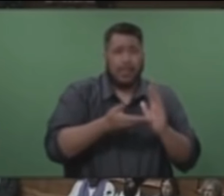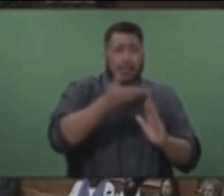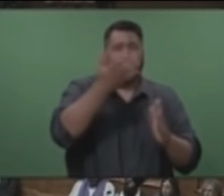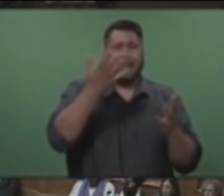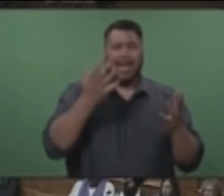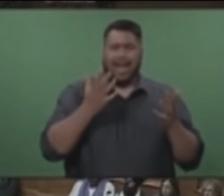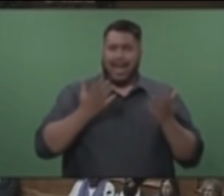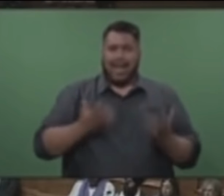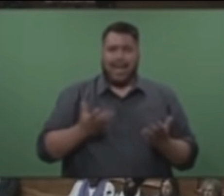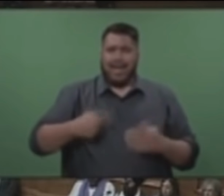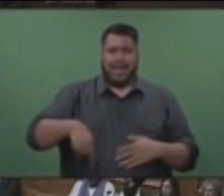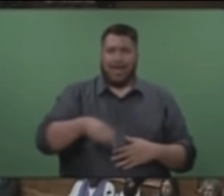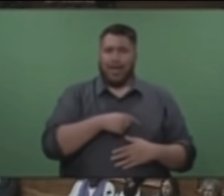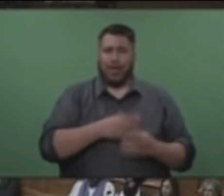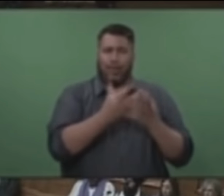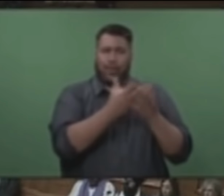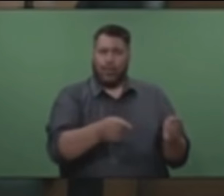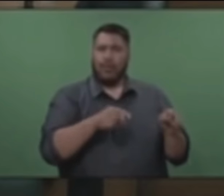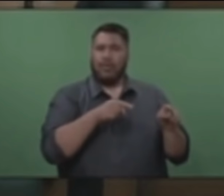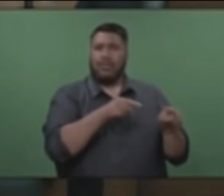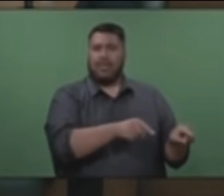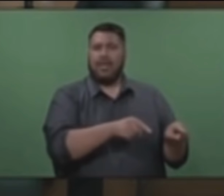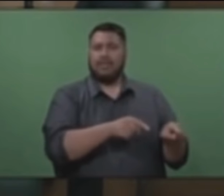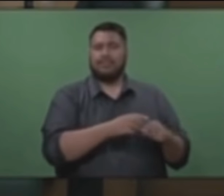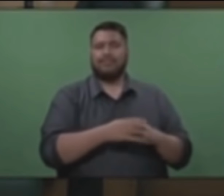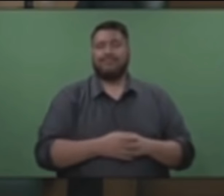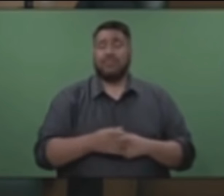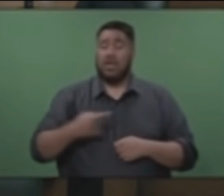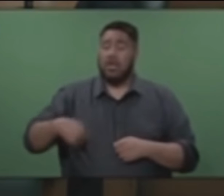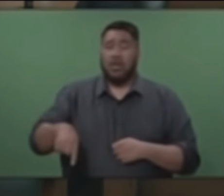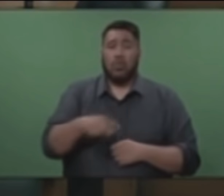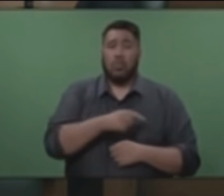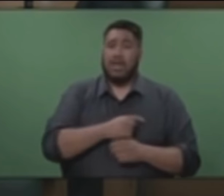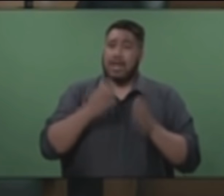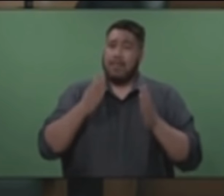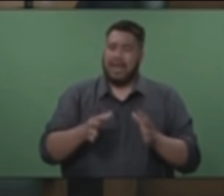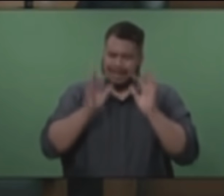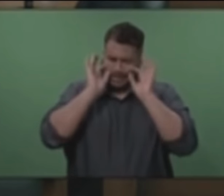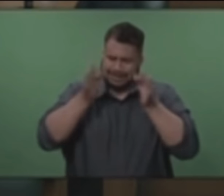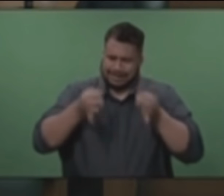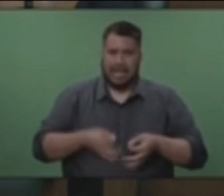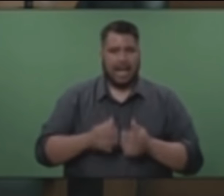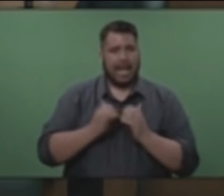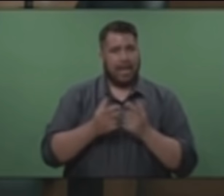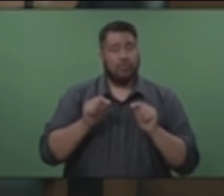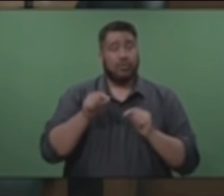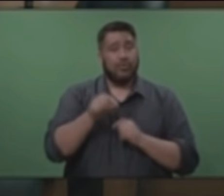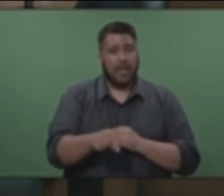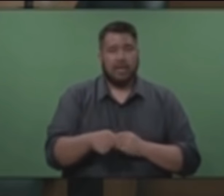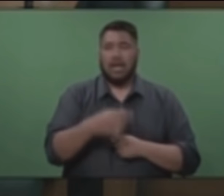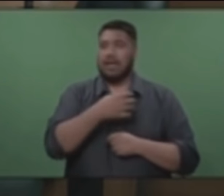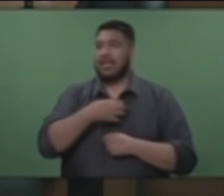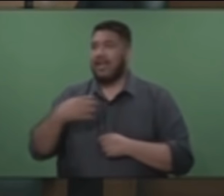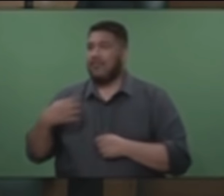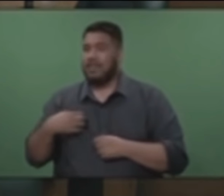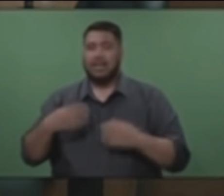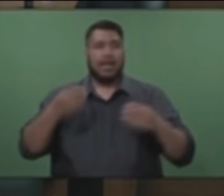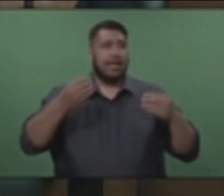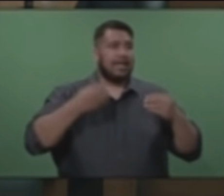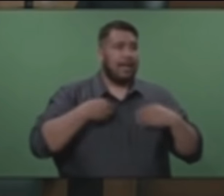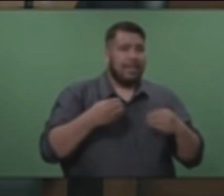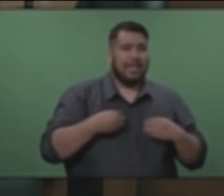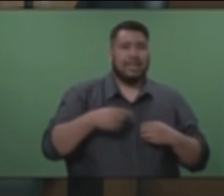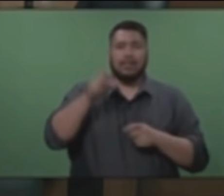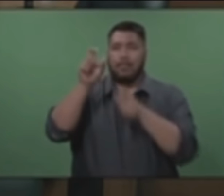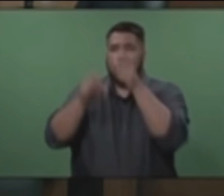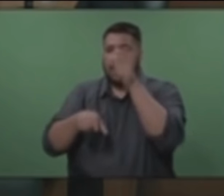These questions and others need to be asked of government agencies, individuals, companies, public commentators and numerous